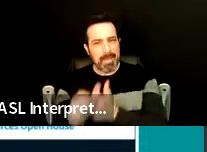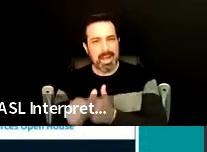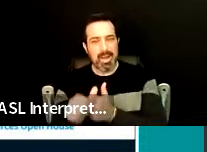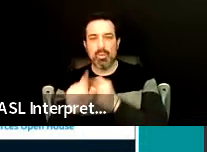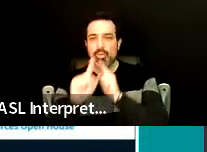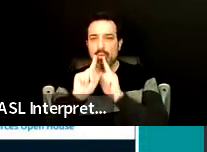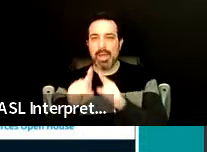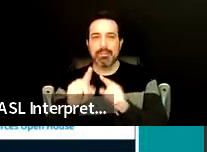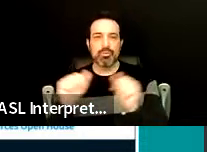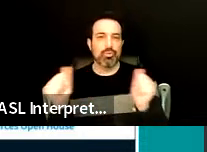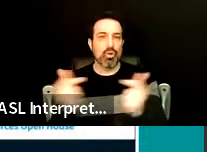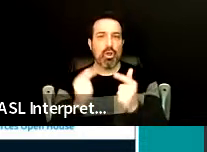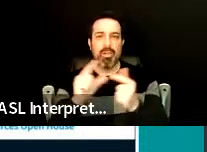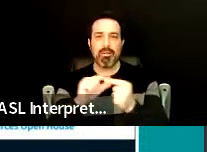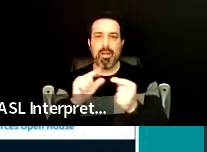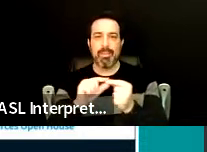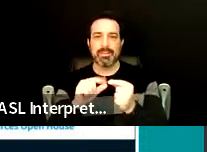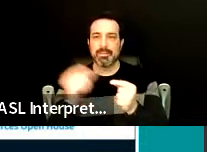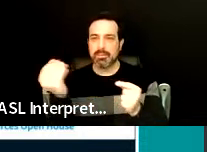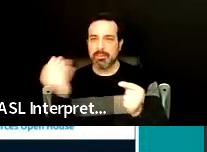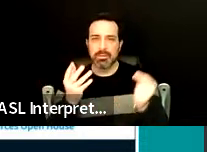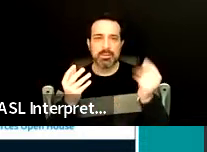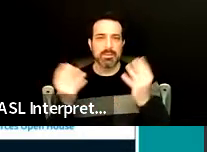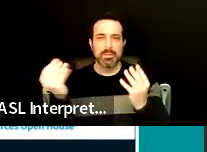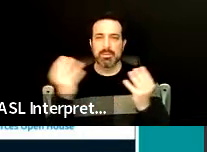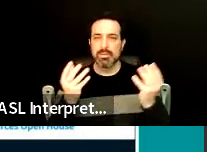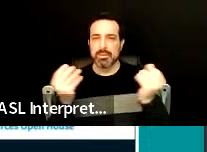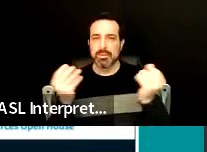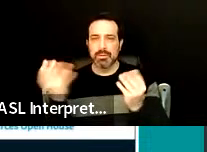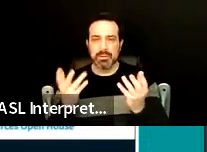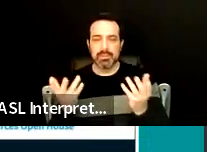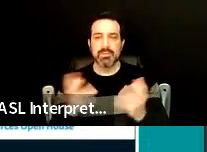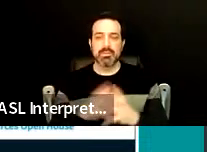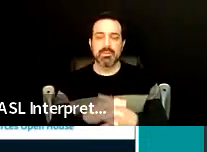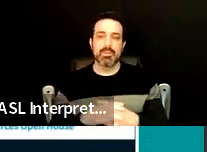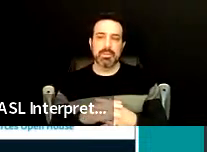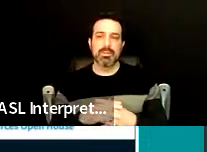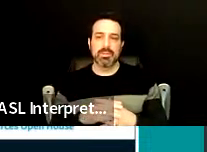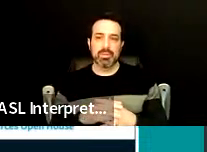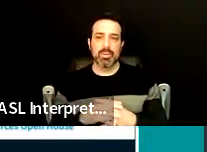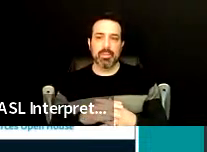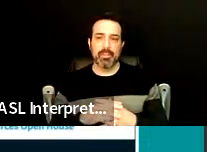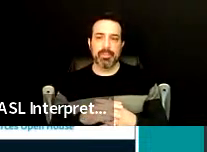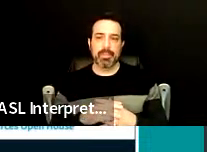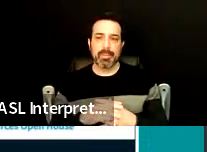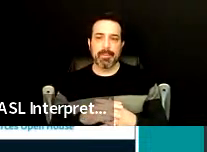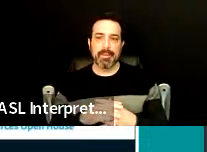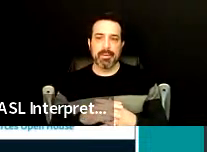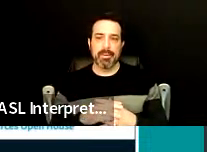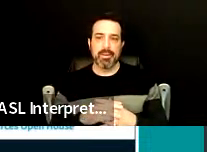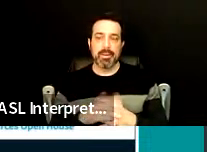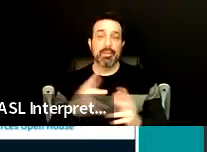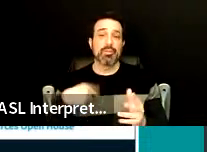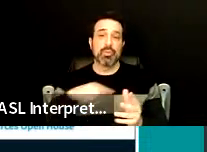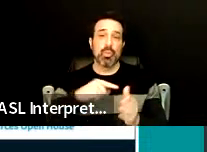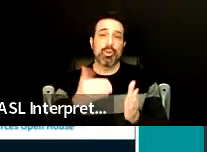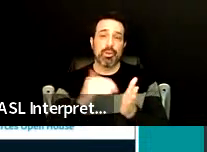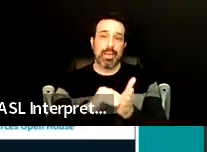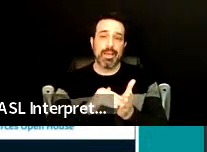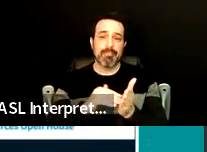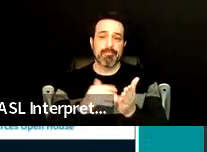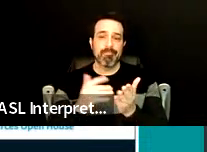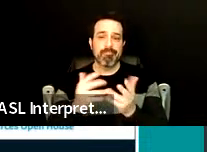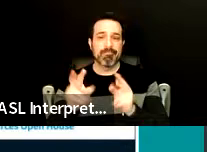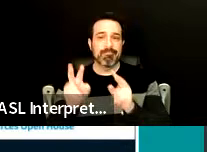answer all comments that come in. So we are once again looking to get